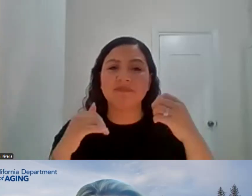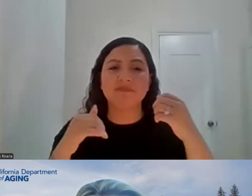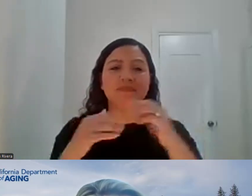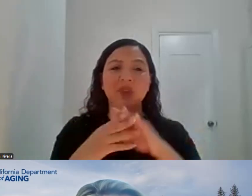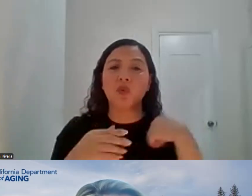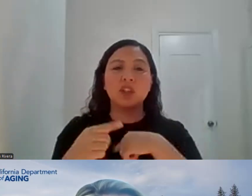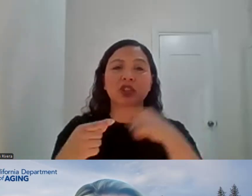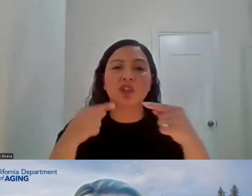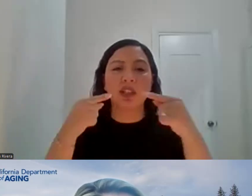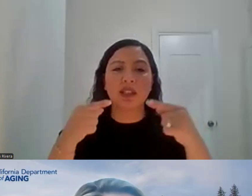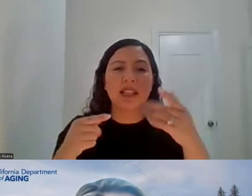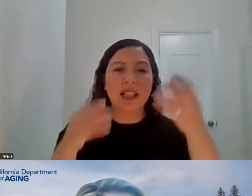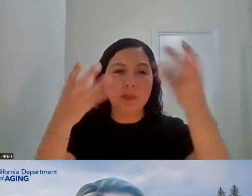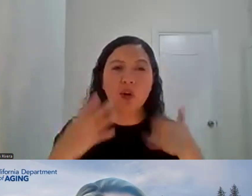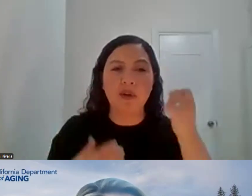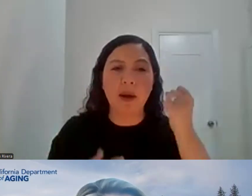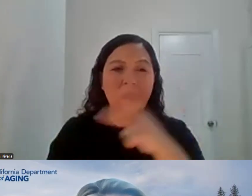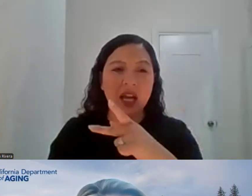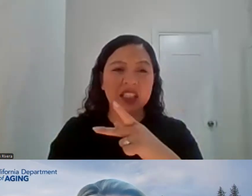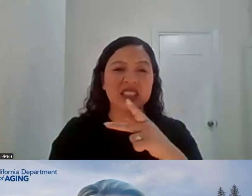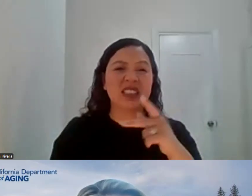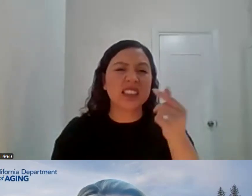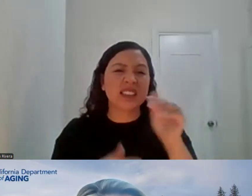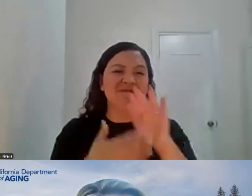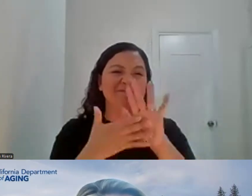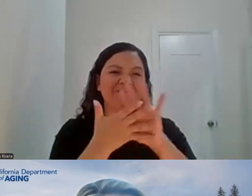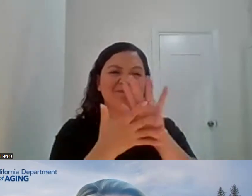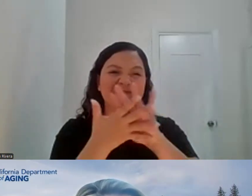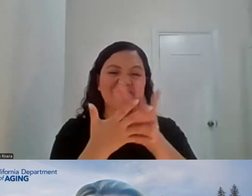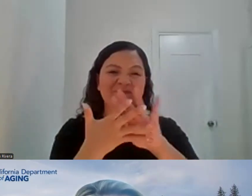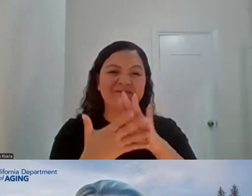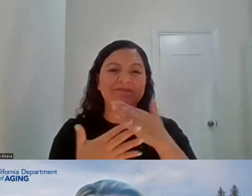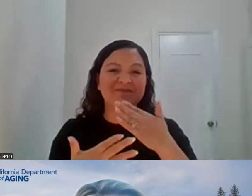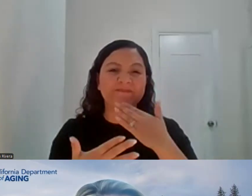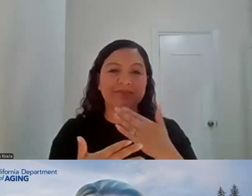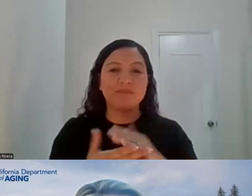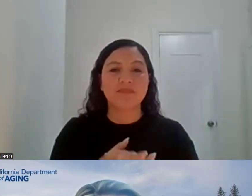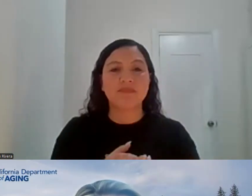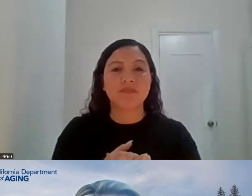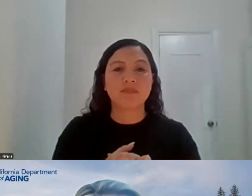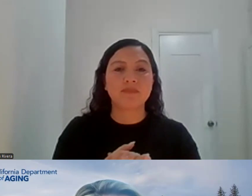I'm back. You're back. It's just a little glitchy. Thank you. Okay.